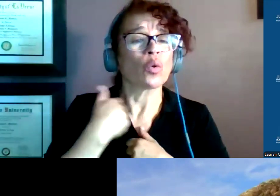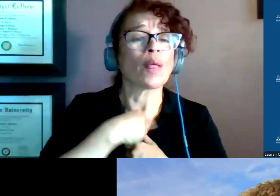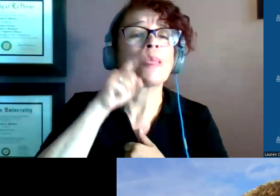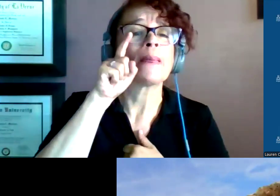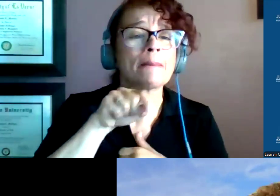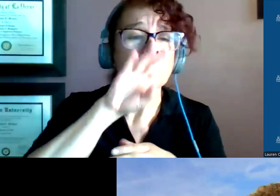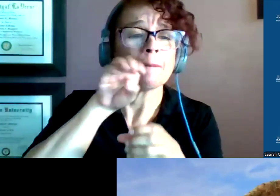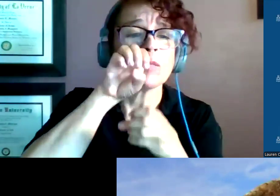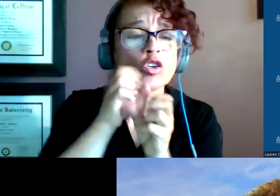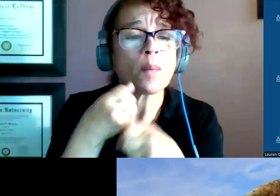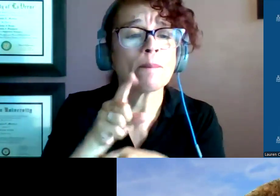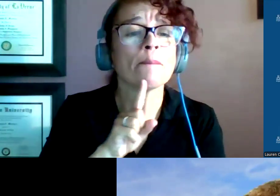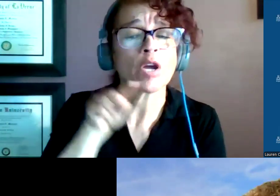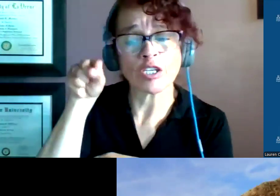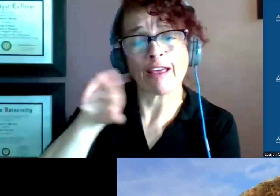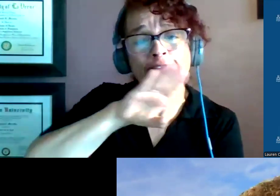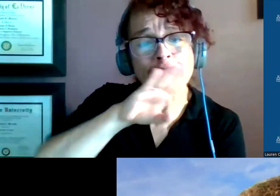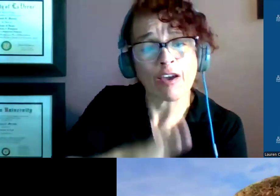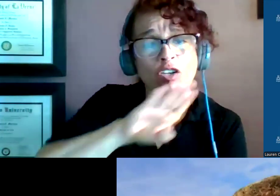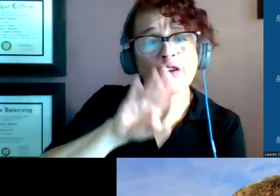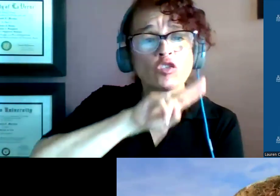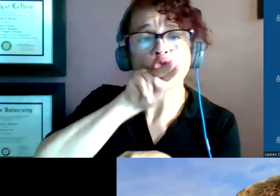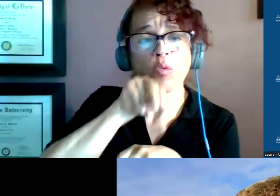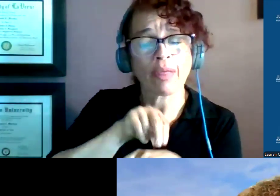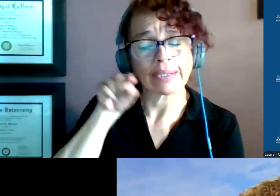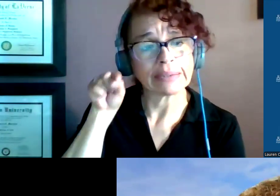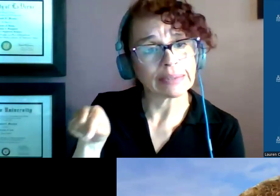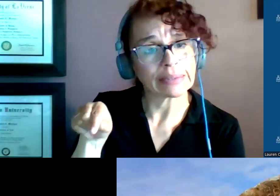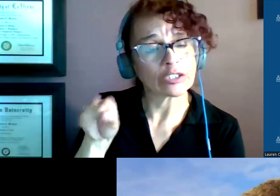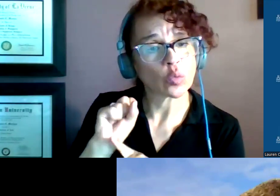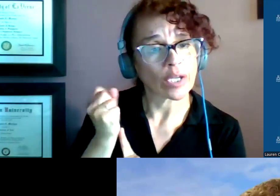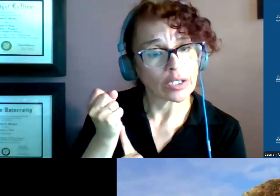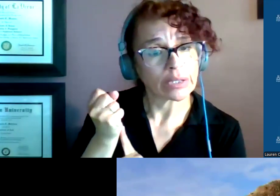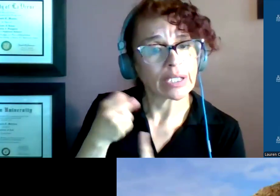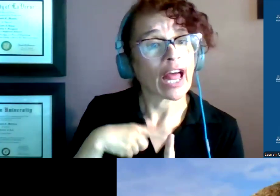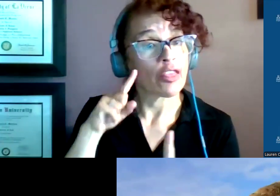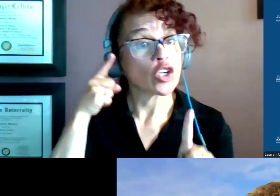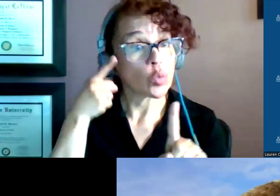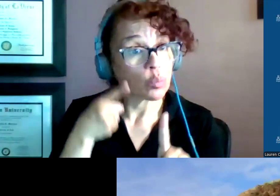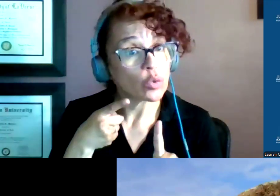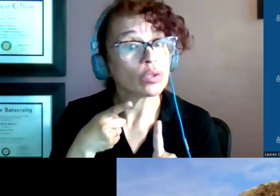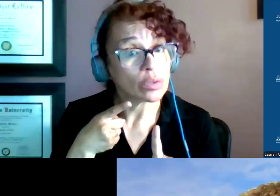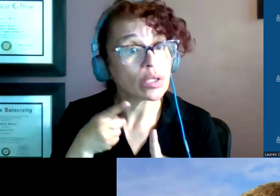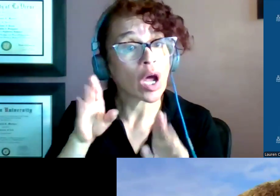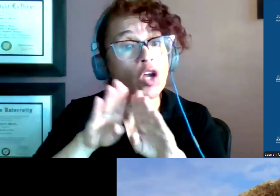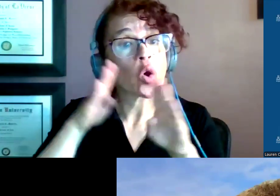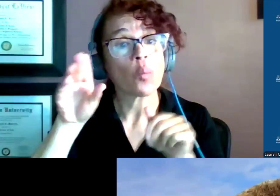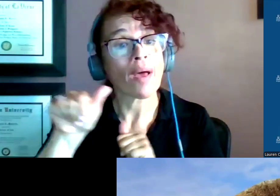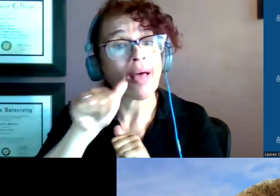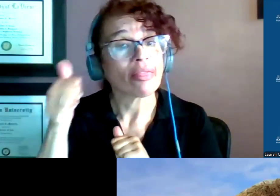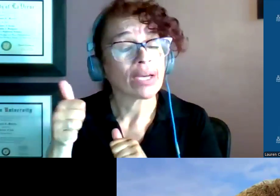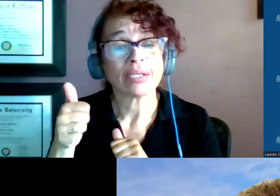to engage to make sure that it is never normalized. I think at this point we could open it up to any